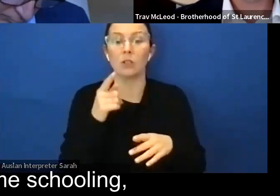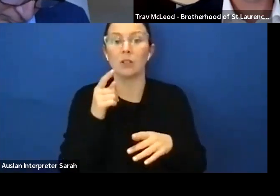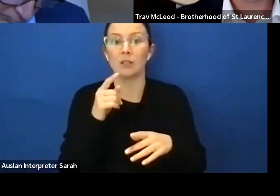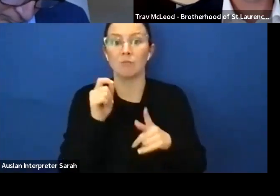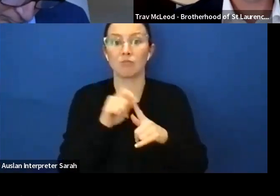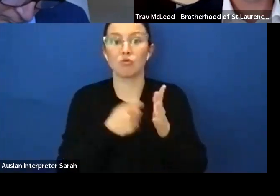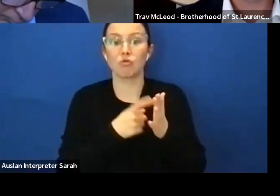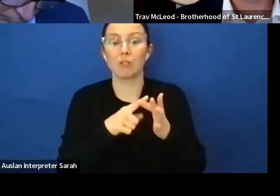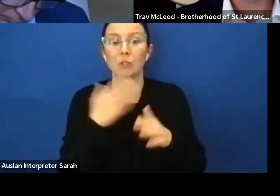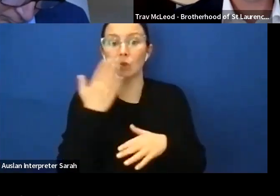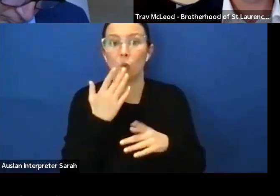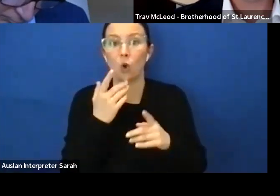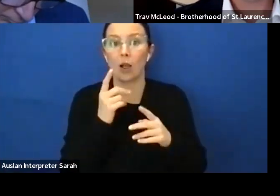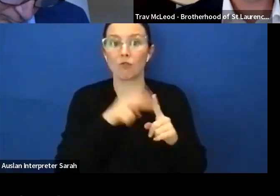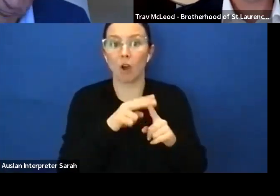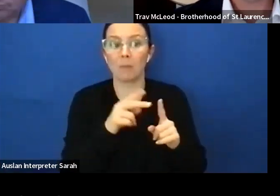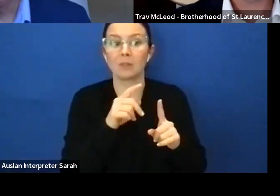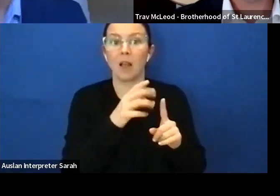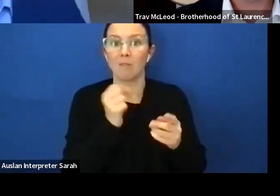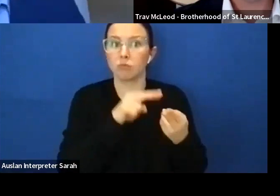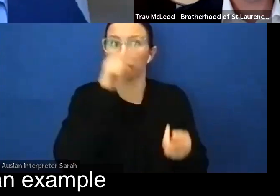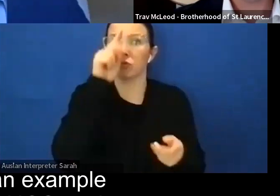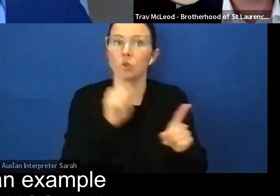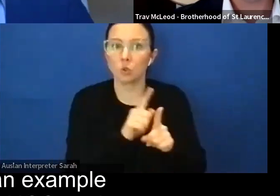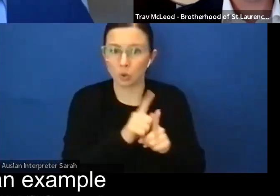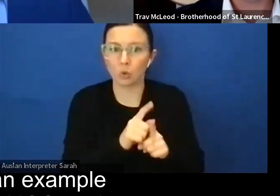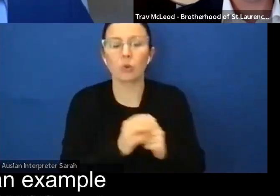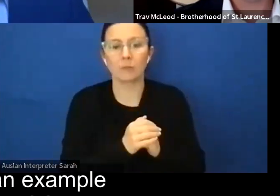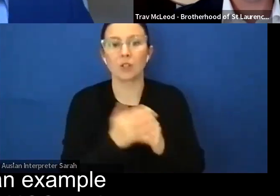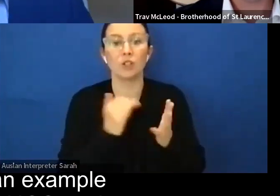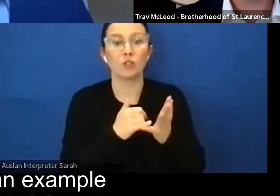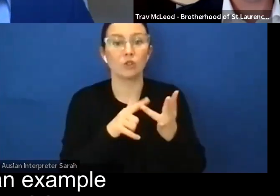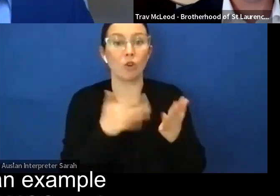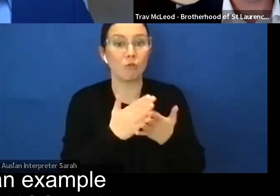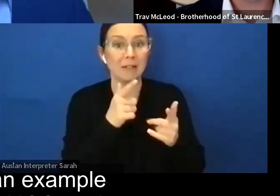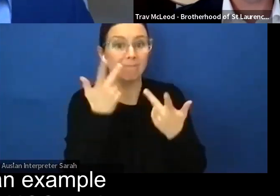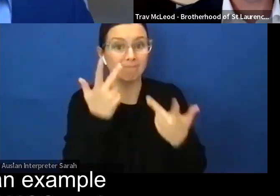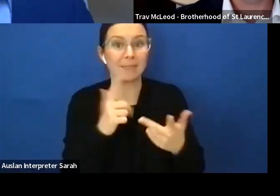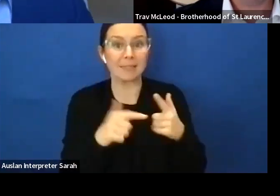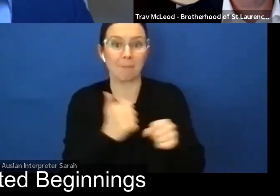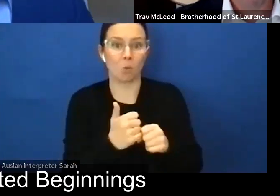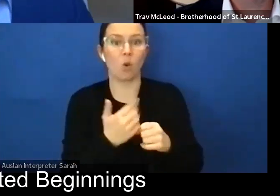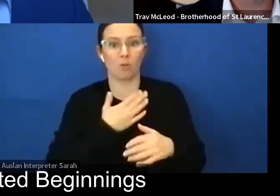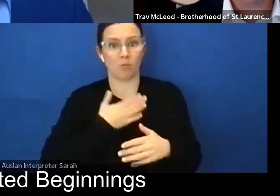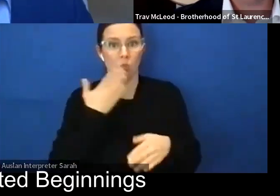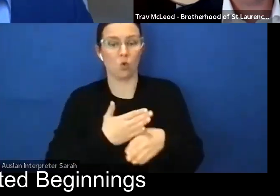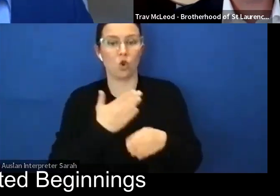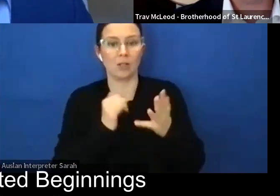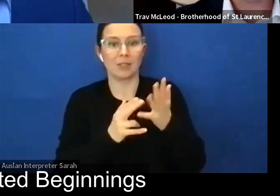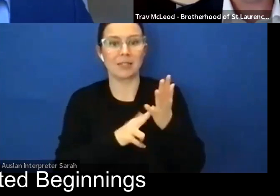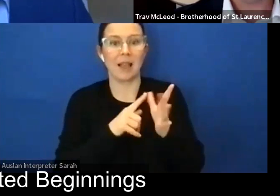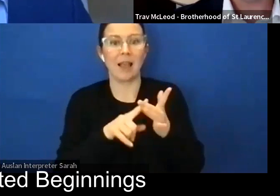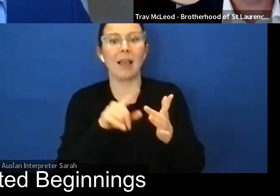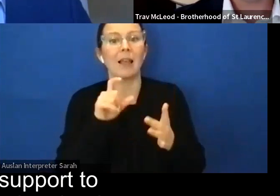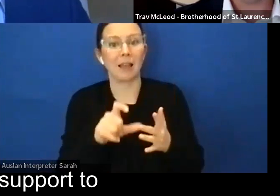enrolment and transition to school programs. So this is an example of where SNAIC works as the Connected Beginnings